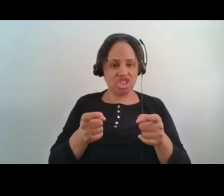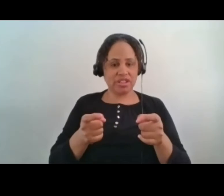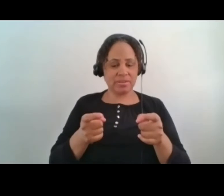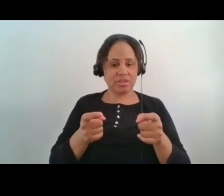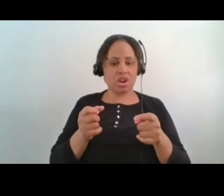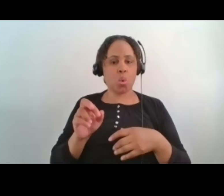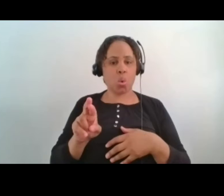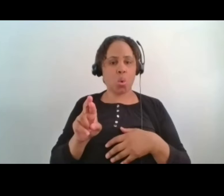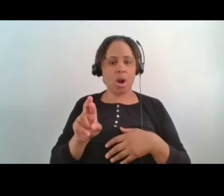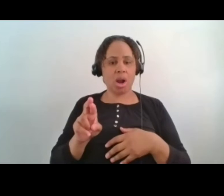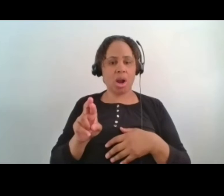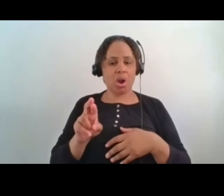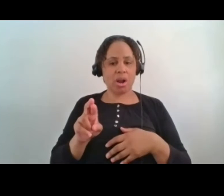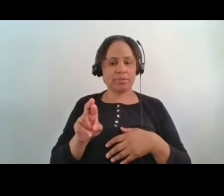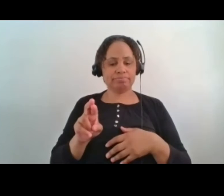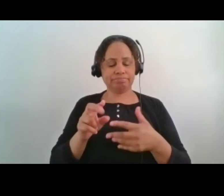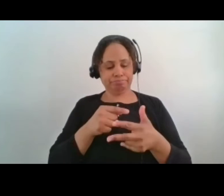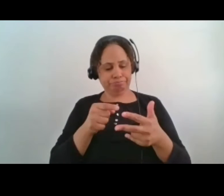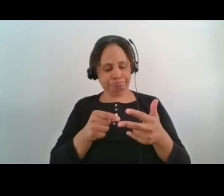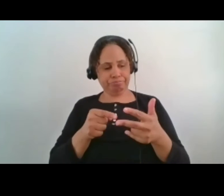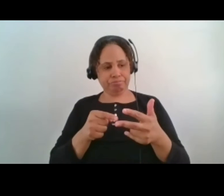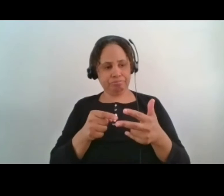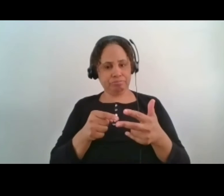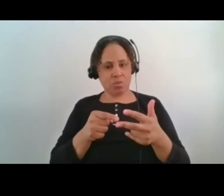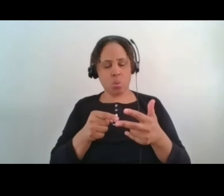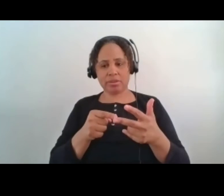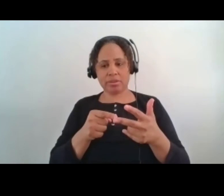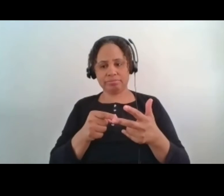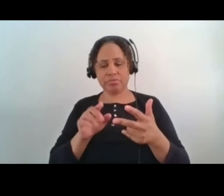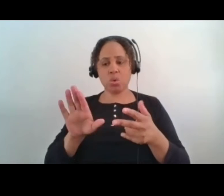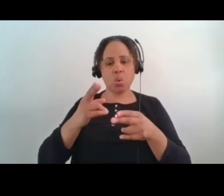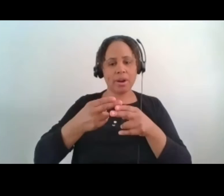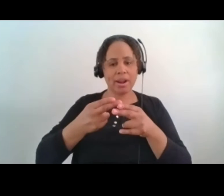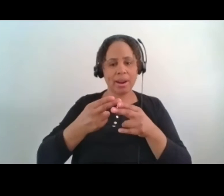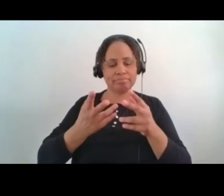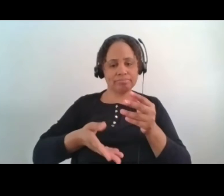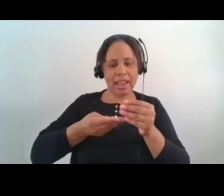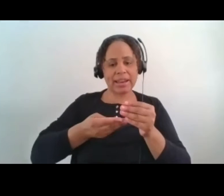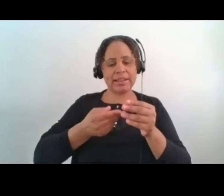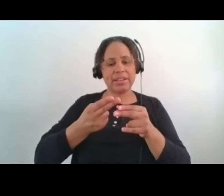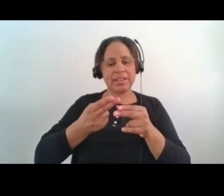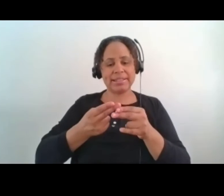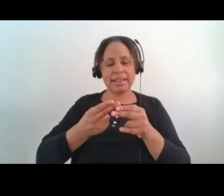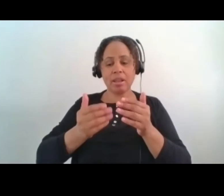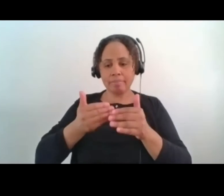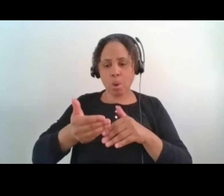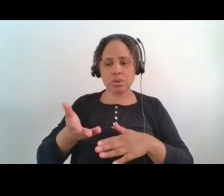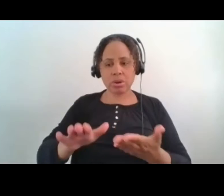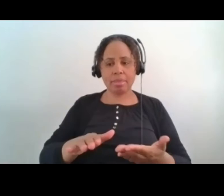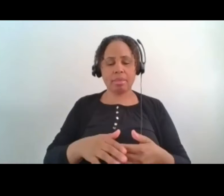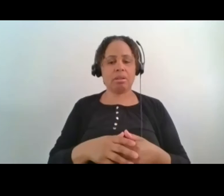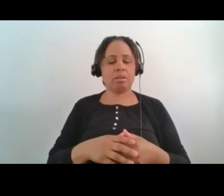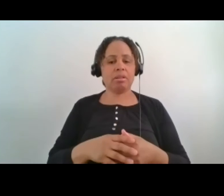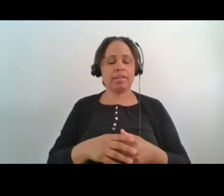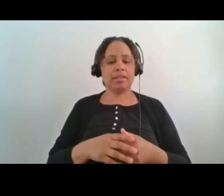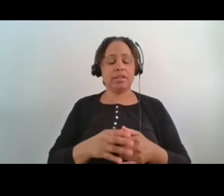the list, or being on the list of post-death. And so the last